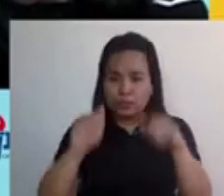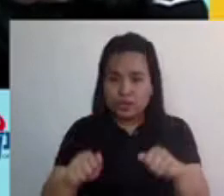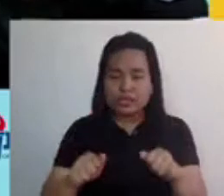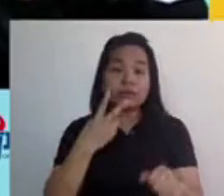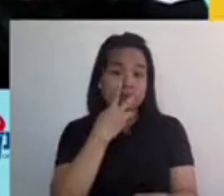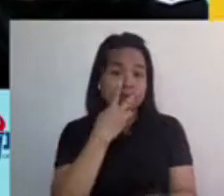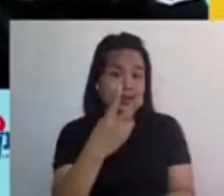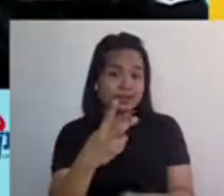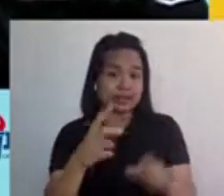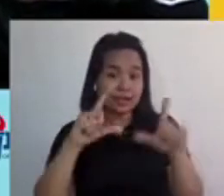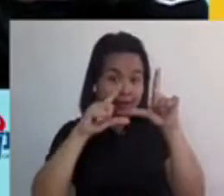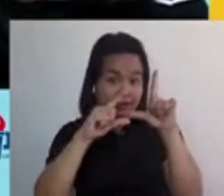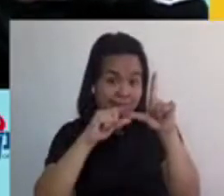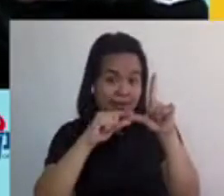provided,